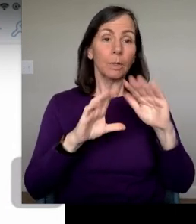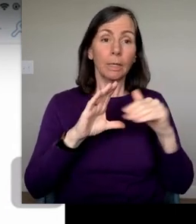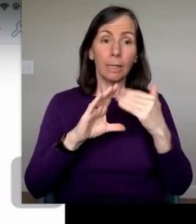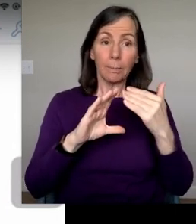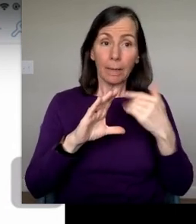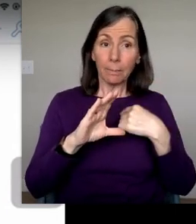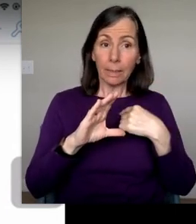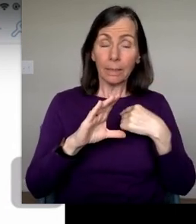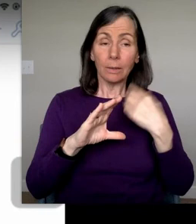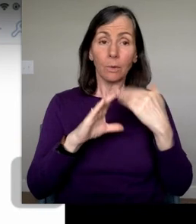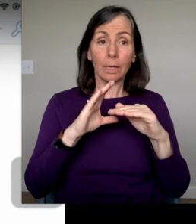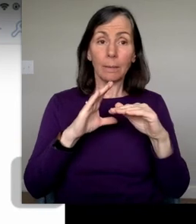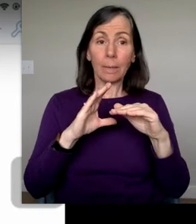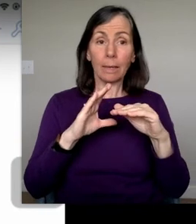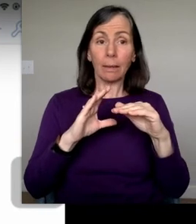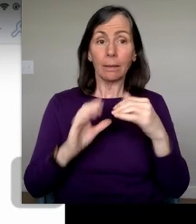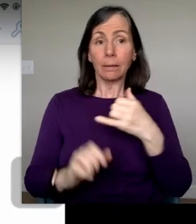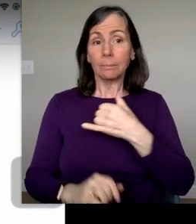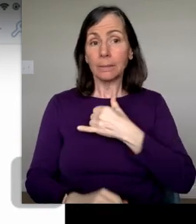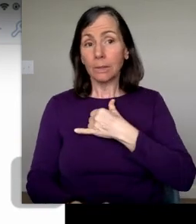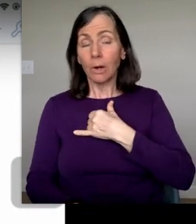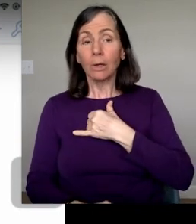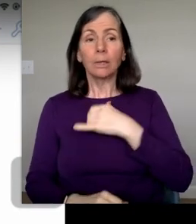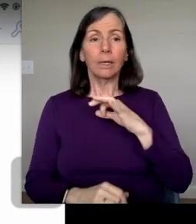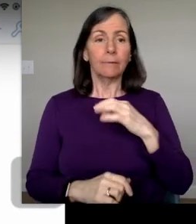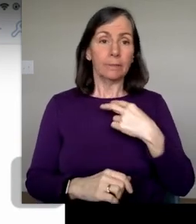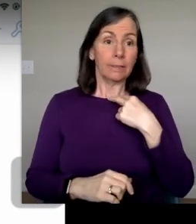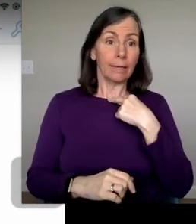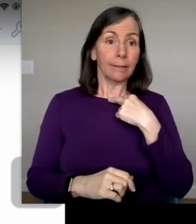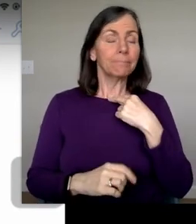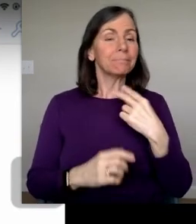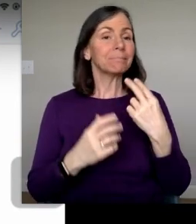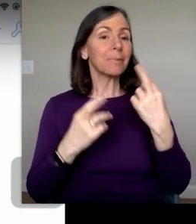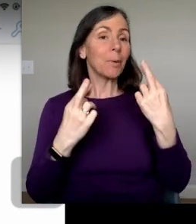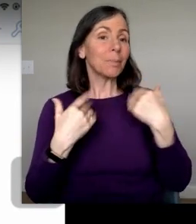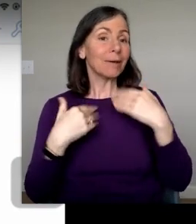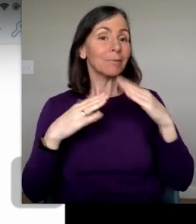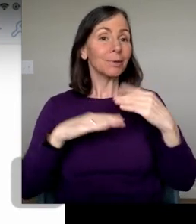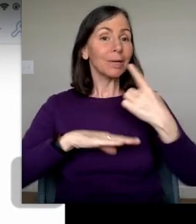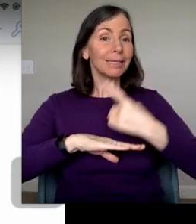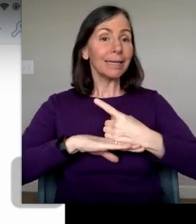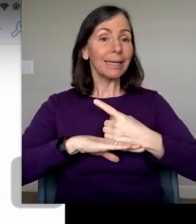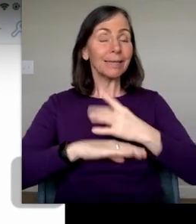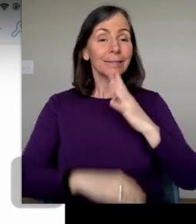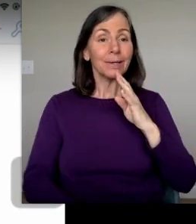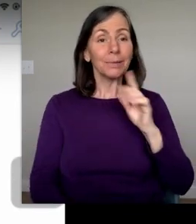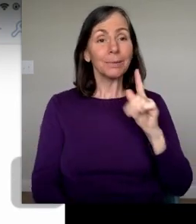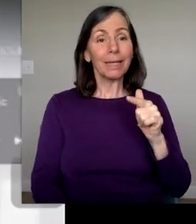teachers. Okay? Hope you're having a great day, and I'll talk to you guys later. Bye.